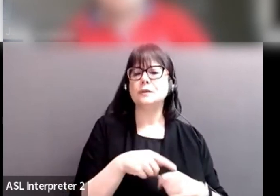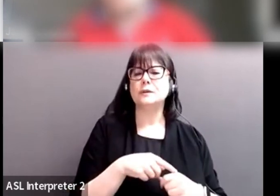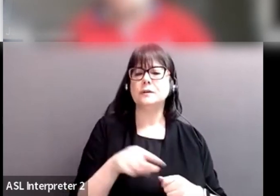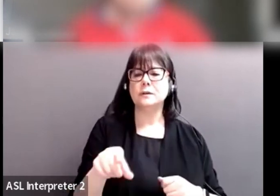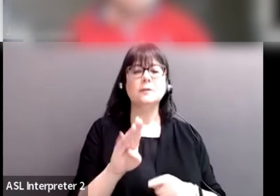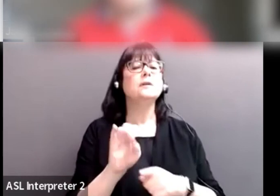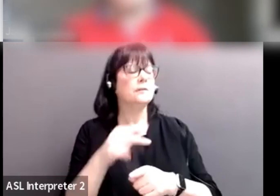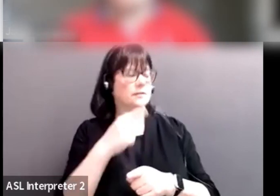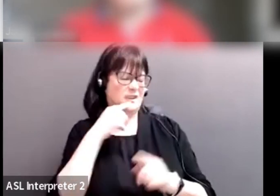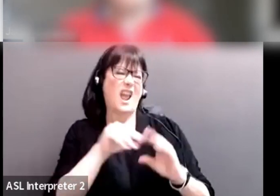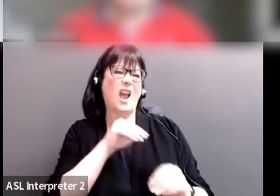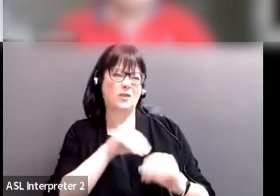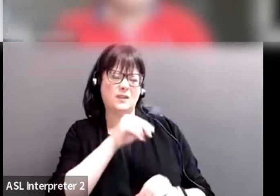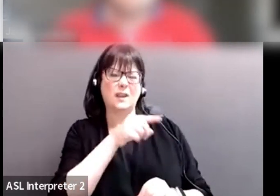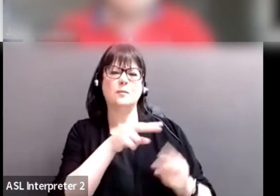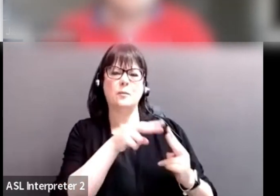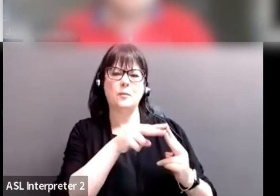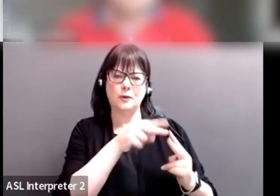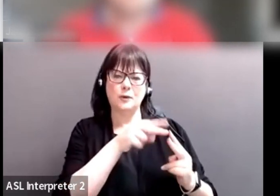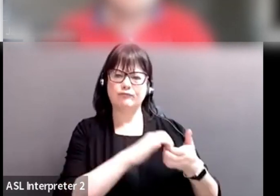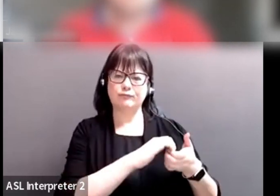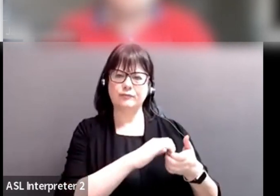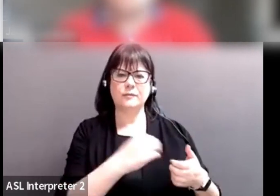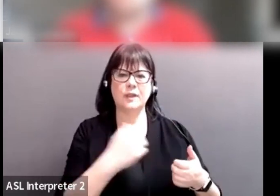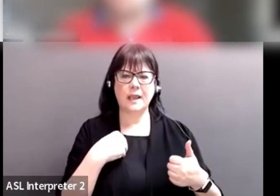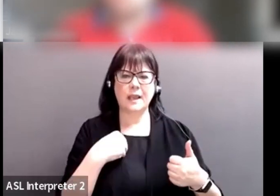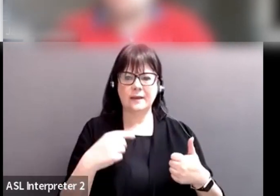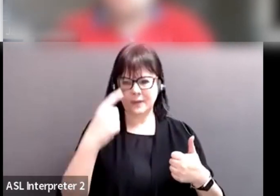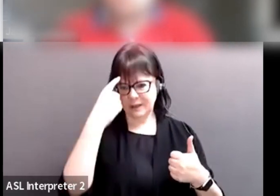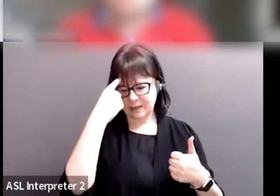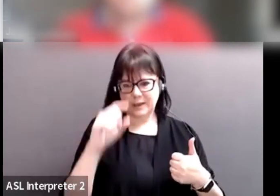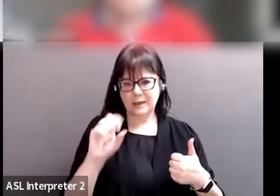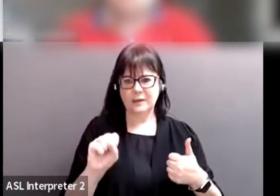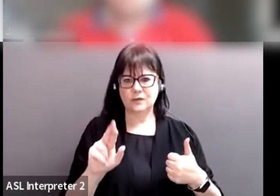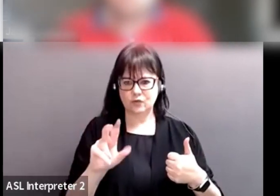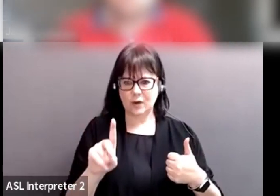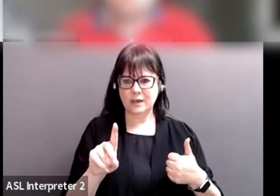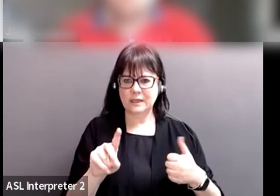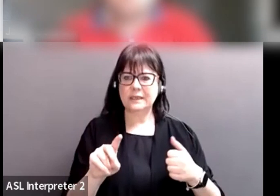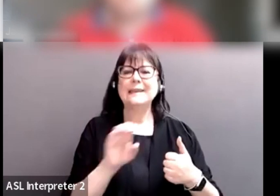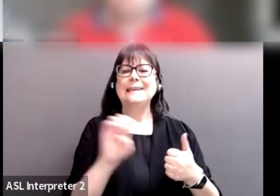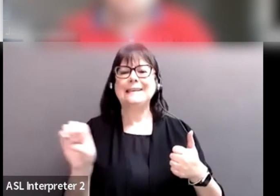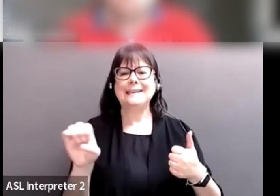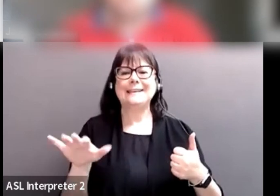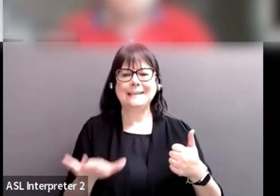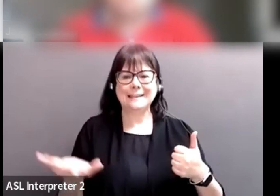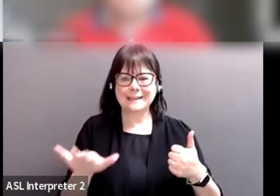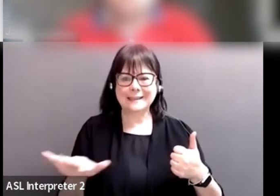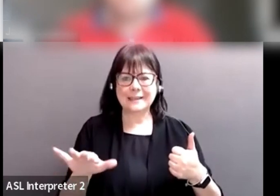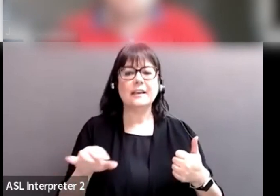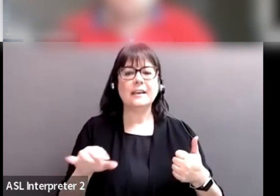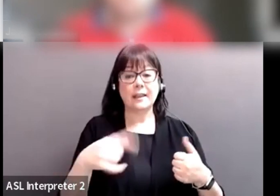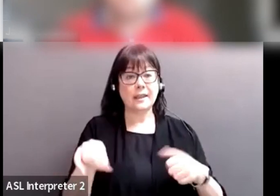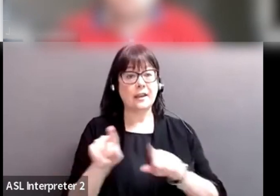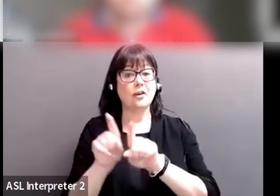one of our outside partners. So I mentioned a few earlier. We've got ThinkShred over on the East Coast. They also work with organizations like the DMZ, for